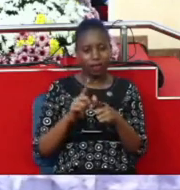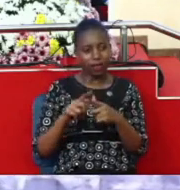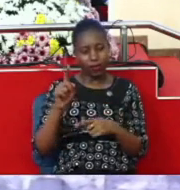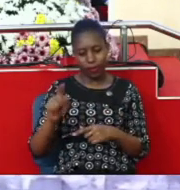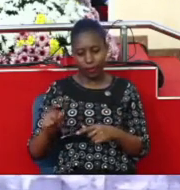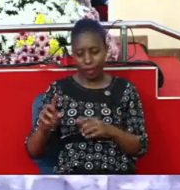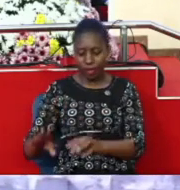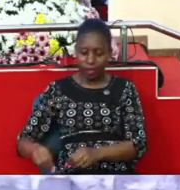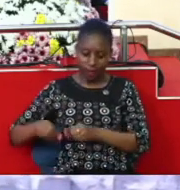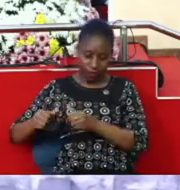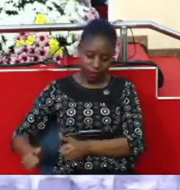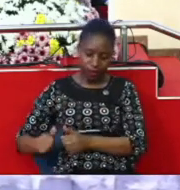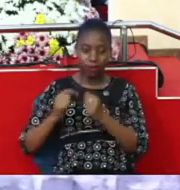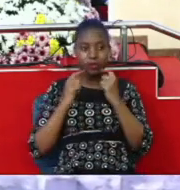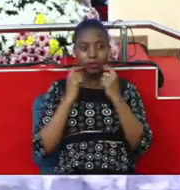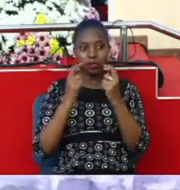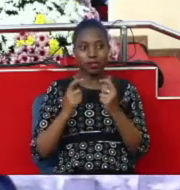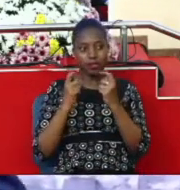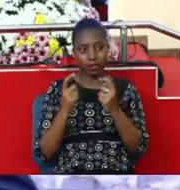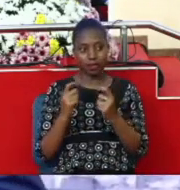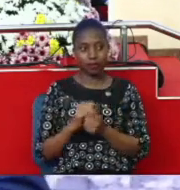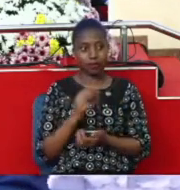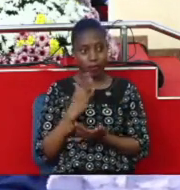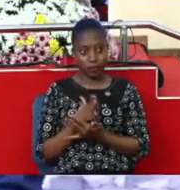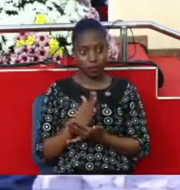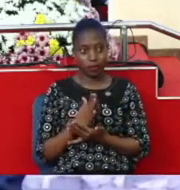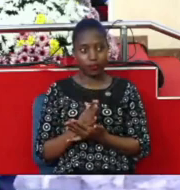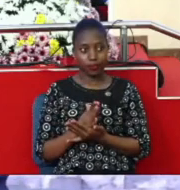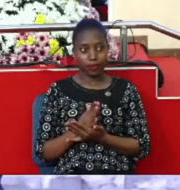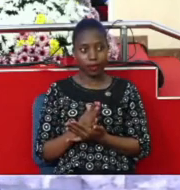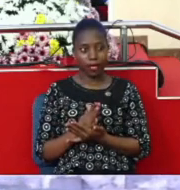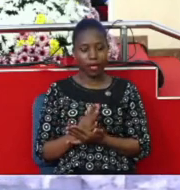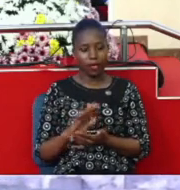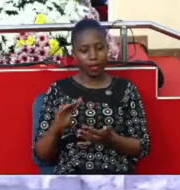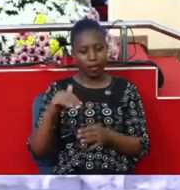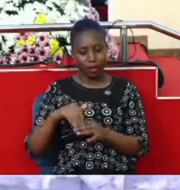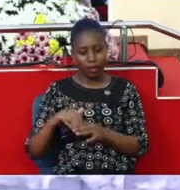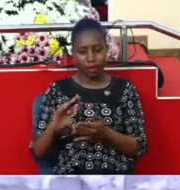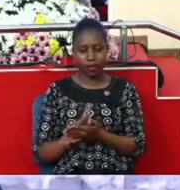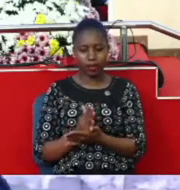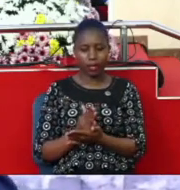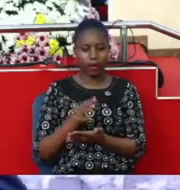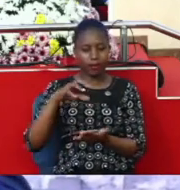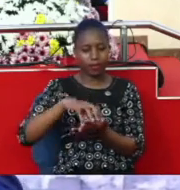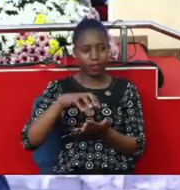In some cases, sin may be the underlying cause of problems we are facing right